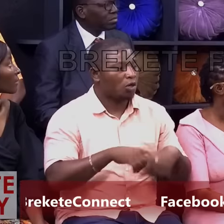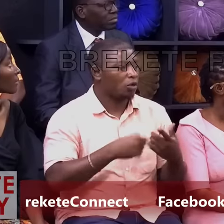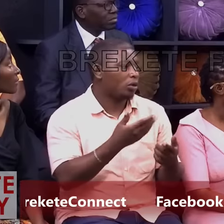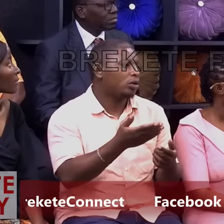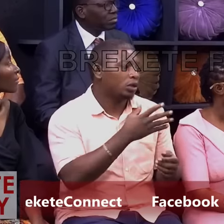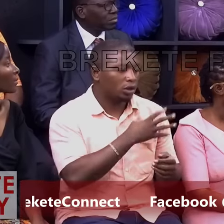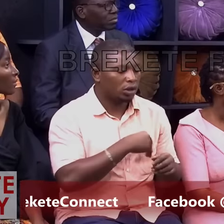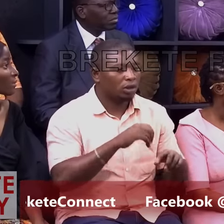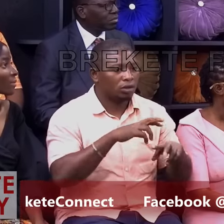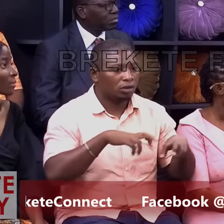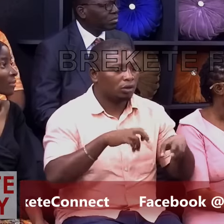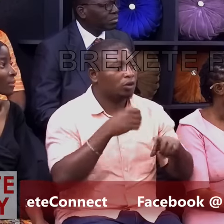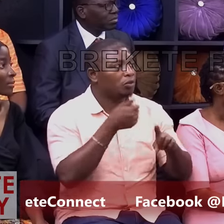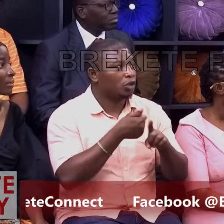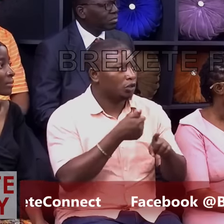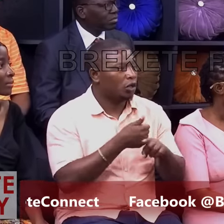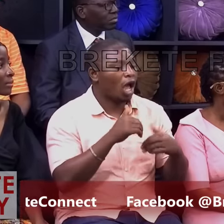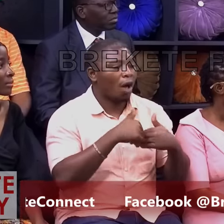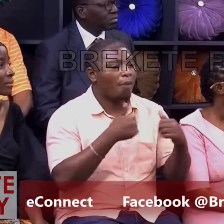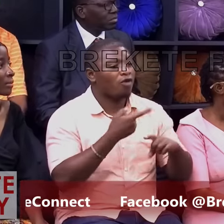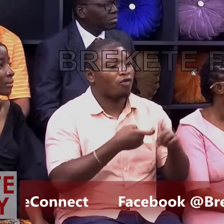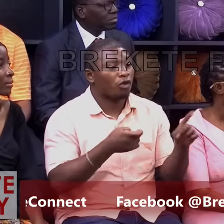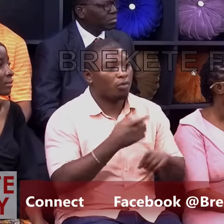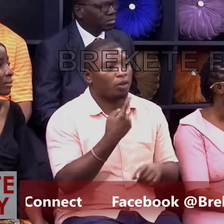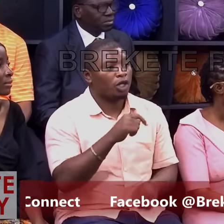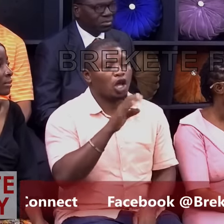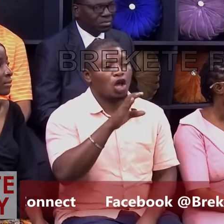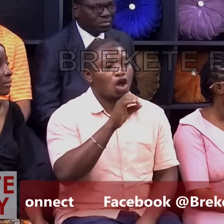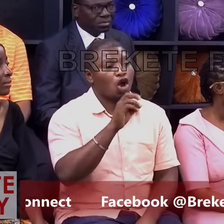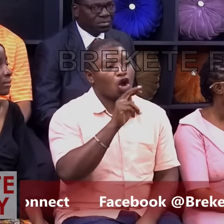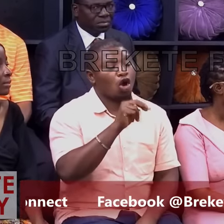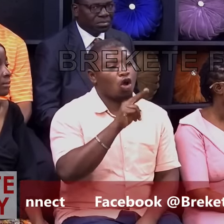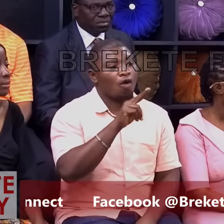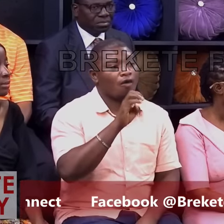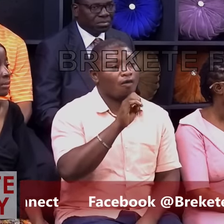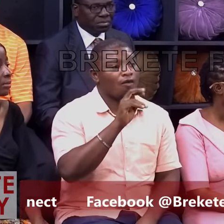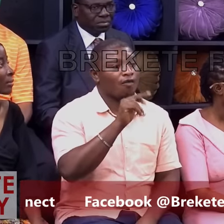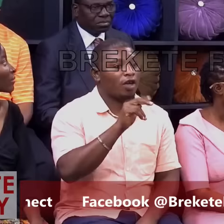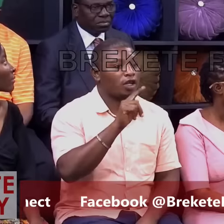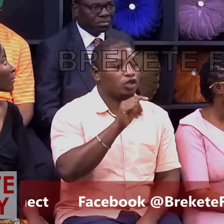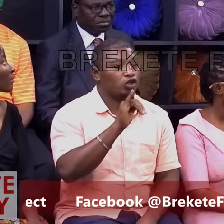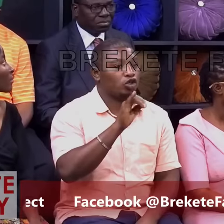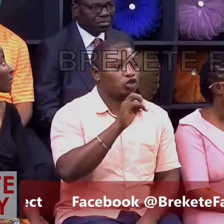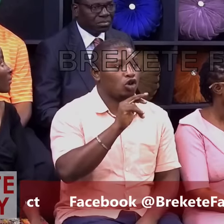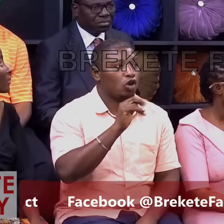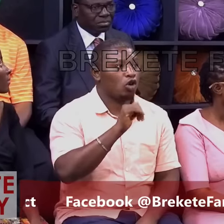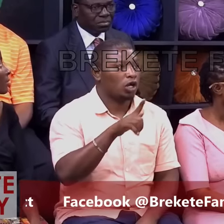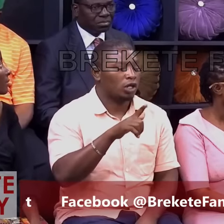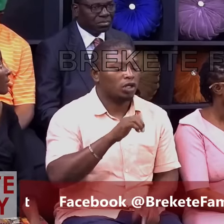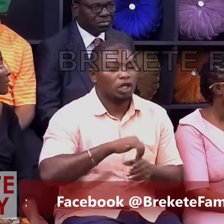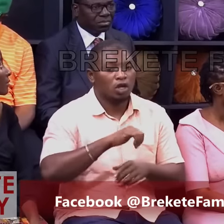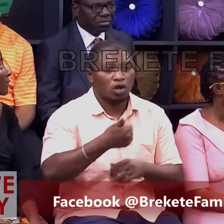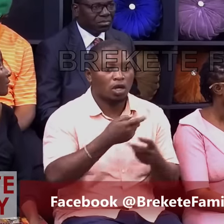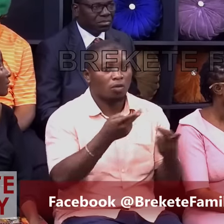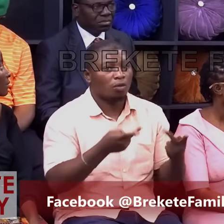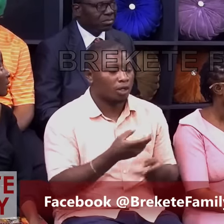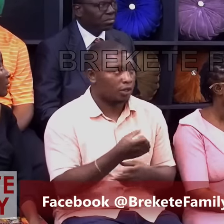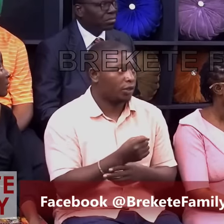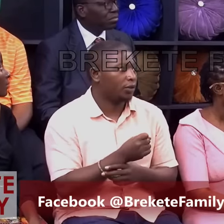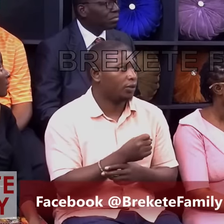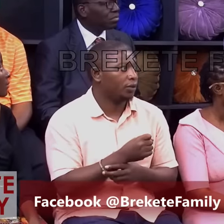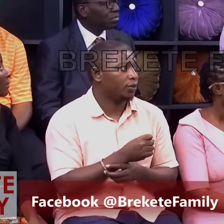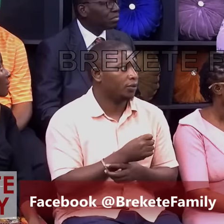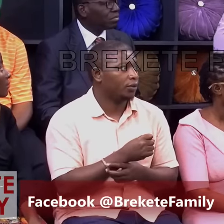Screen themselves apart from the conventional uh psme and other facilities particularly in